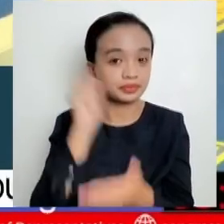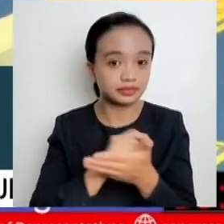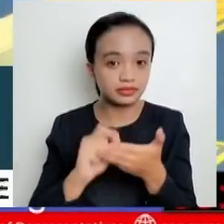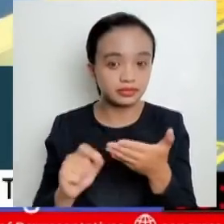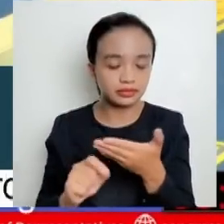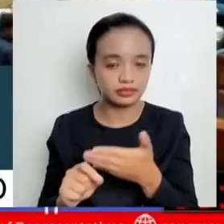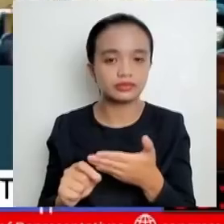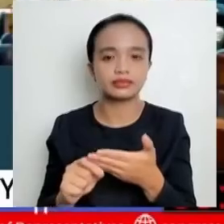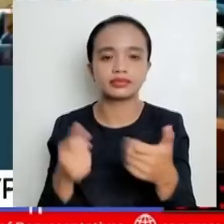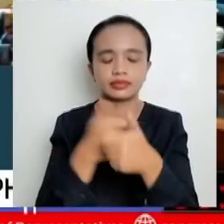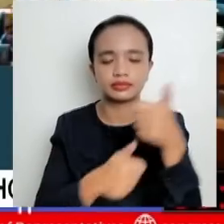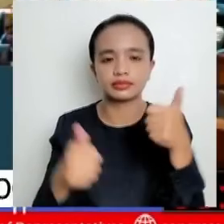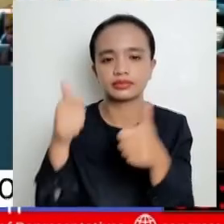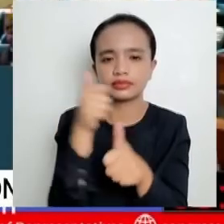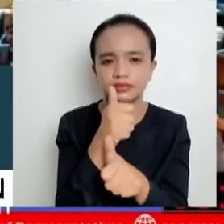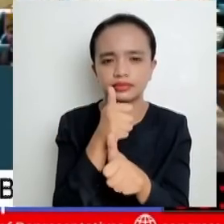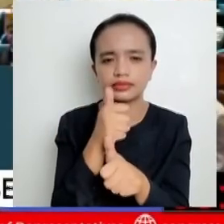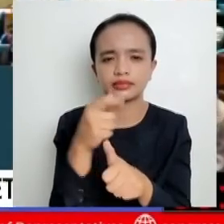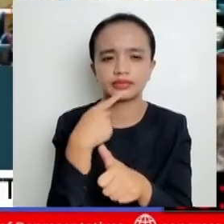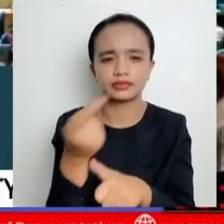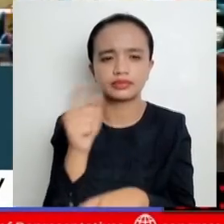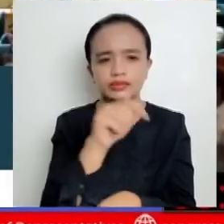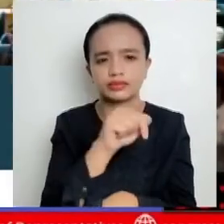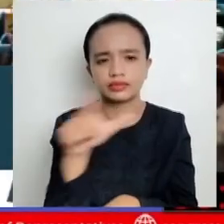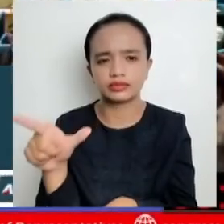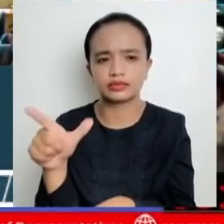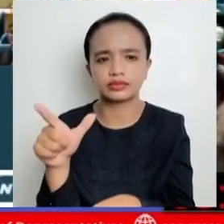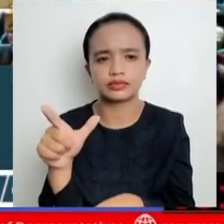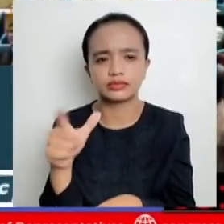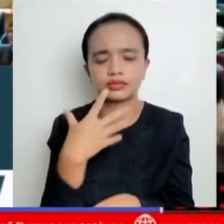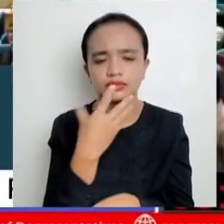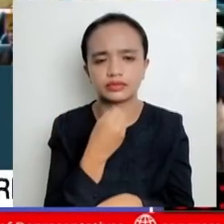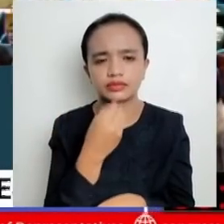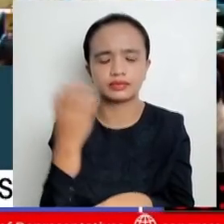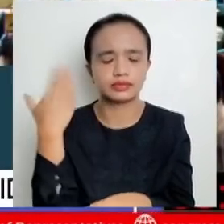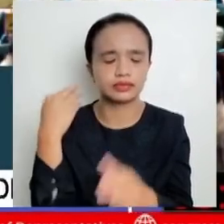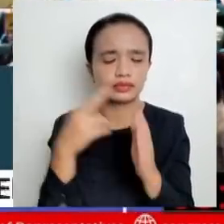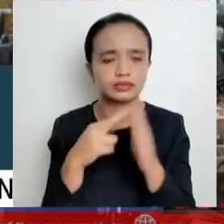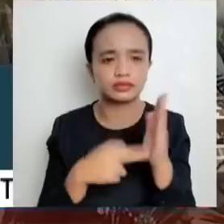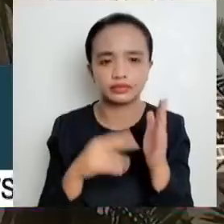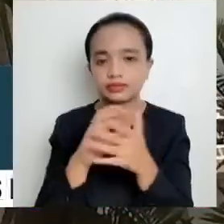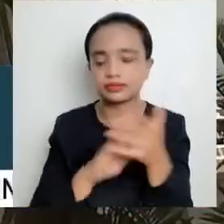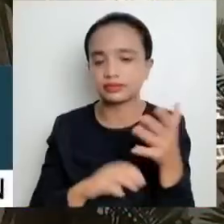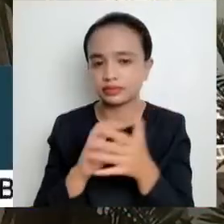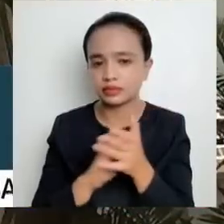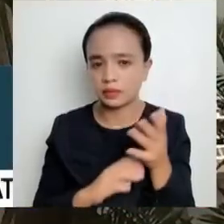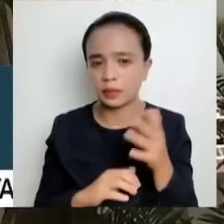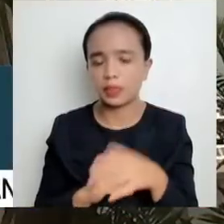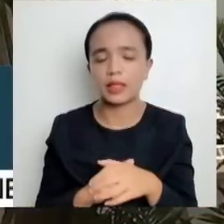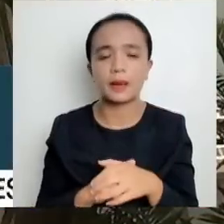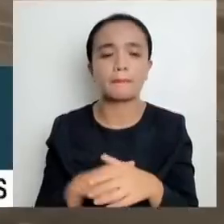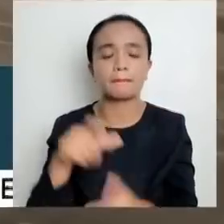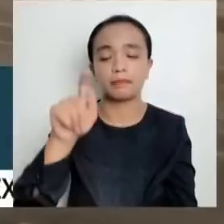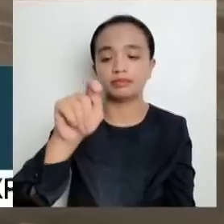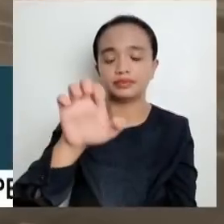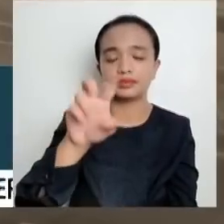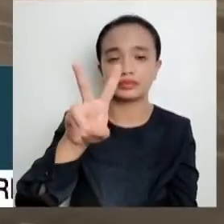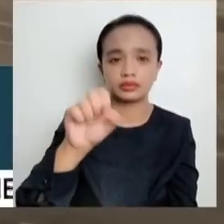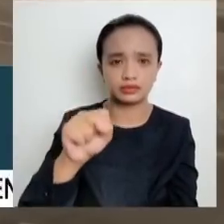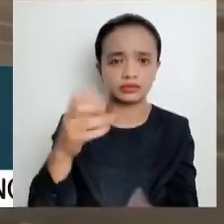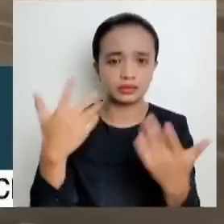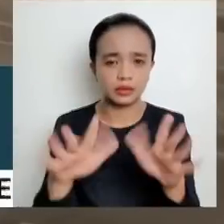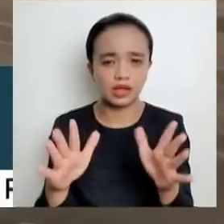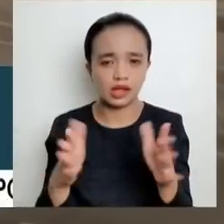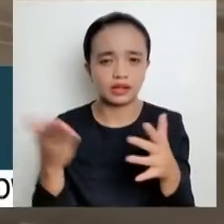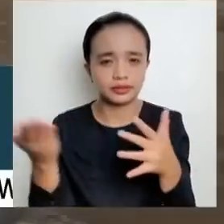is unprecedented, as those who have been dropped from the roles of the House in the past had criminal convictions, while Teves has only been charged for murder before